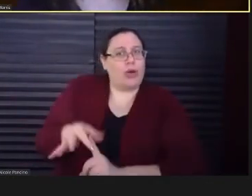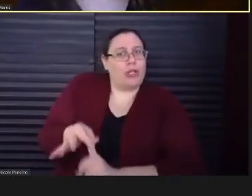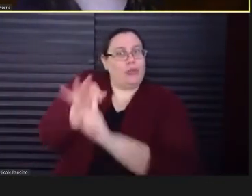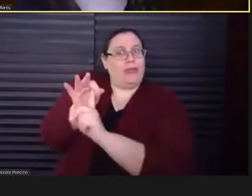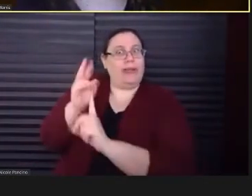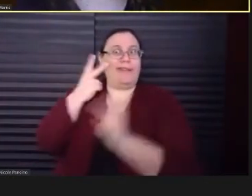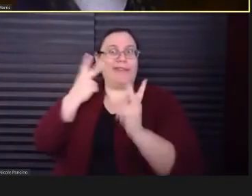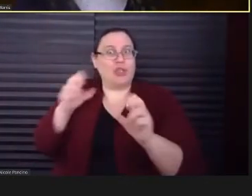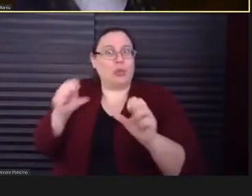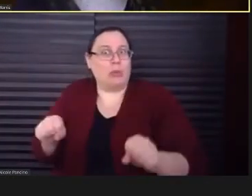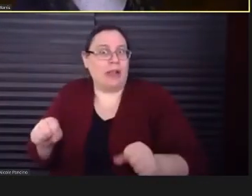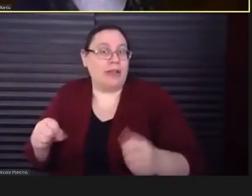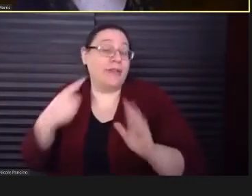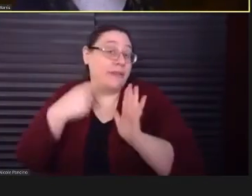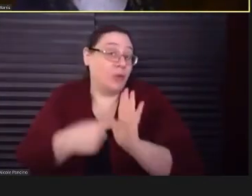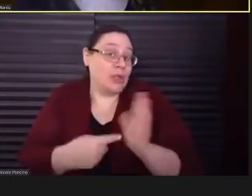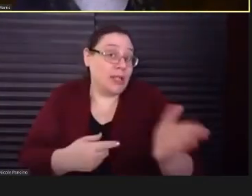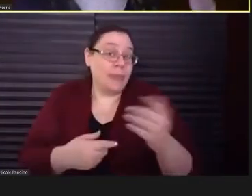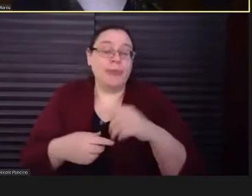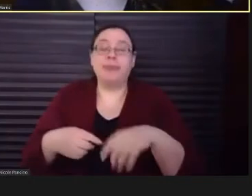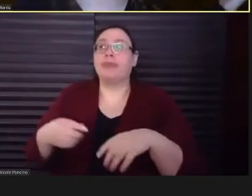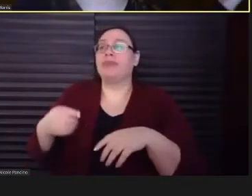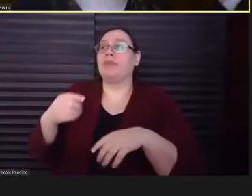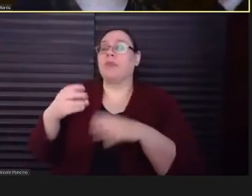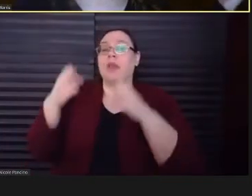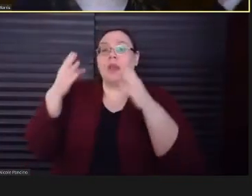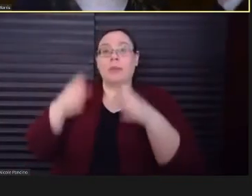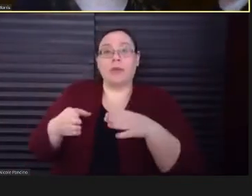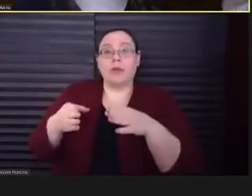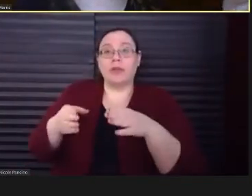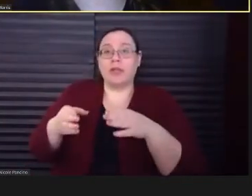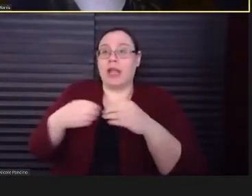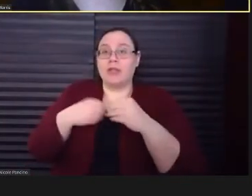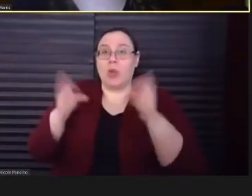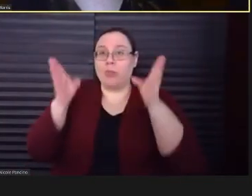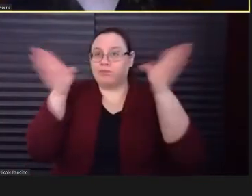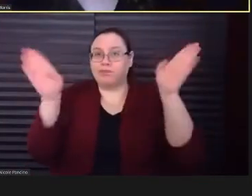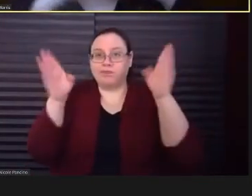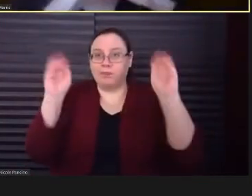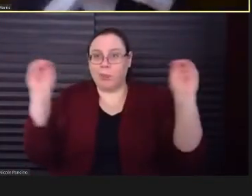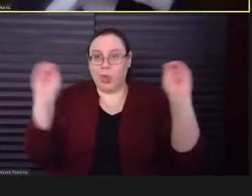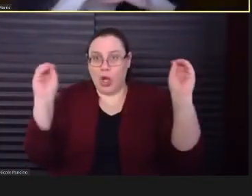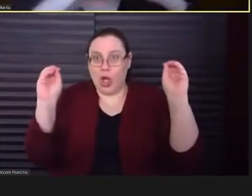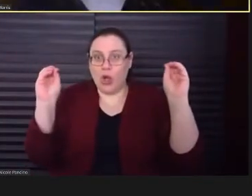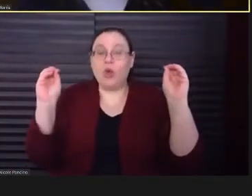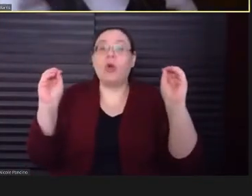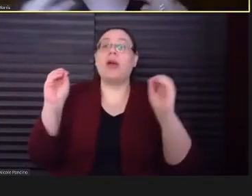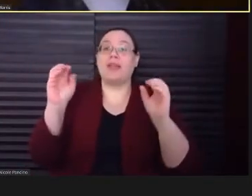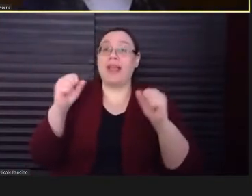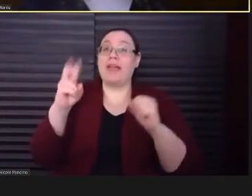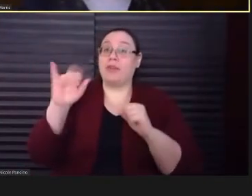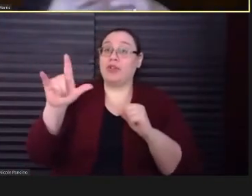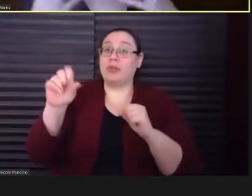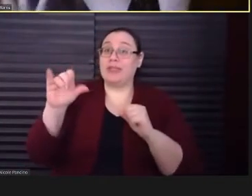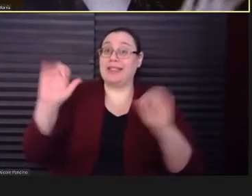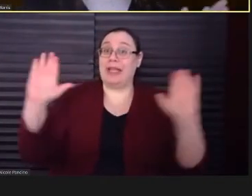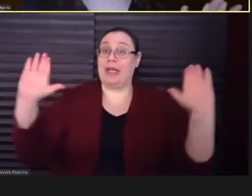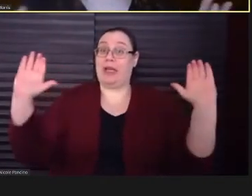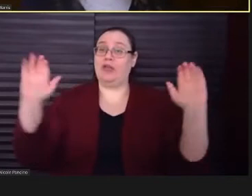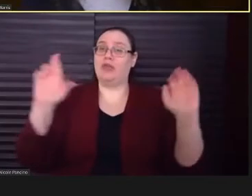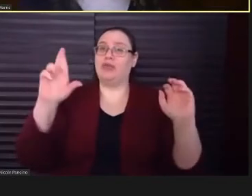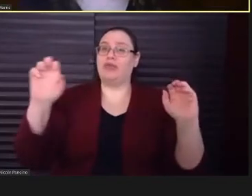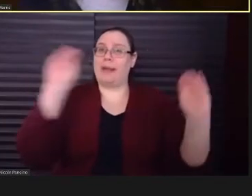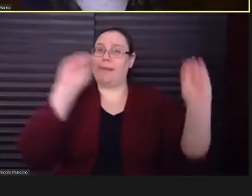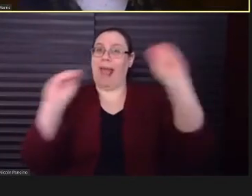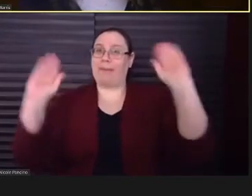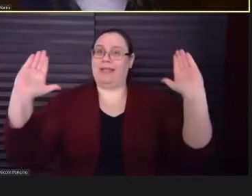abilities. So for example, if someone lacks peripheral vision, they can have areas of the virtual scene remapped